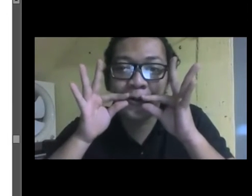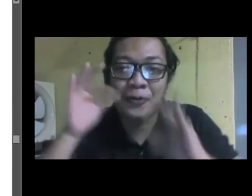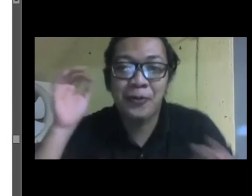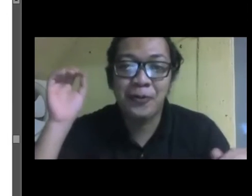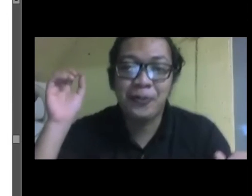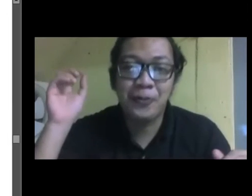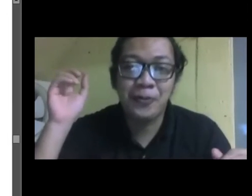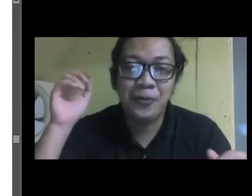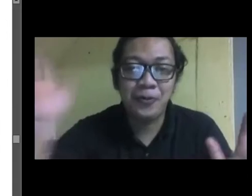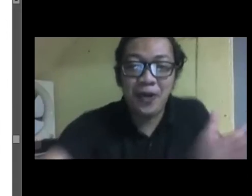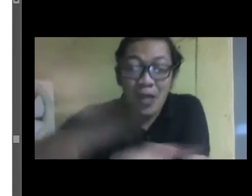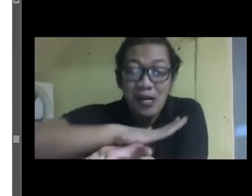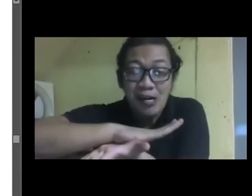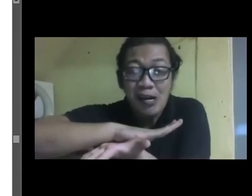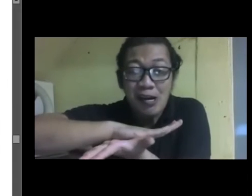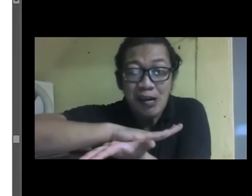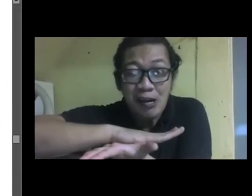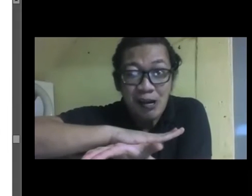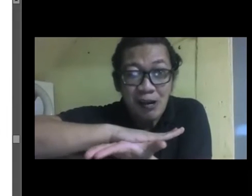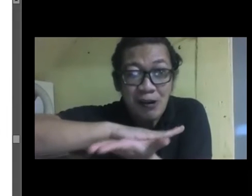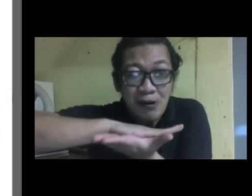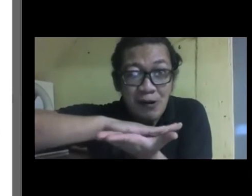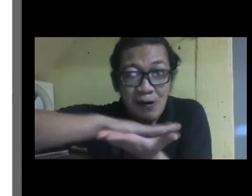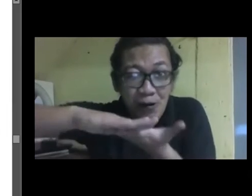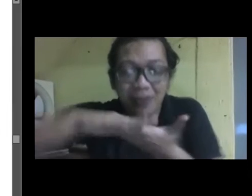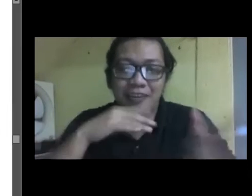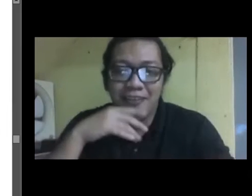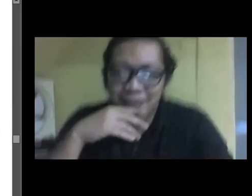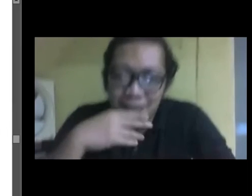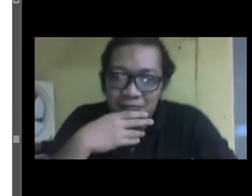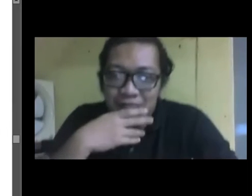Yes, Yeah, it's okay. pursed. A pursed, yeah, okay. Pursed.